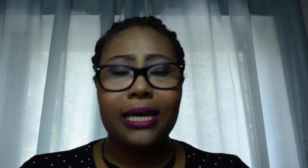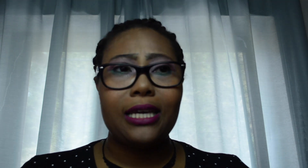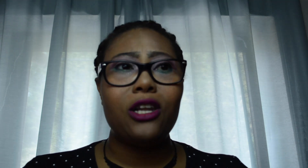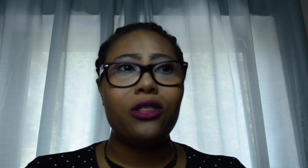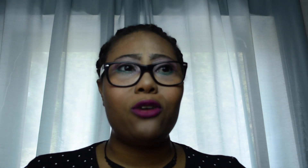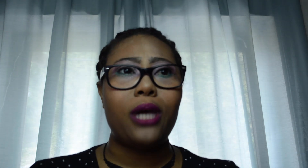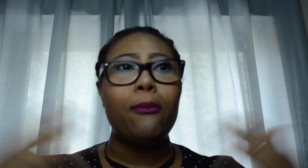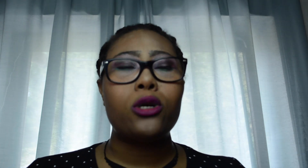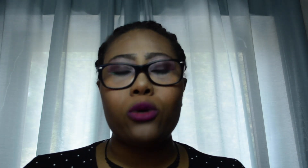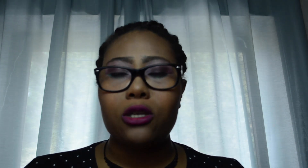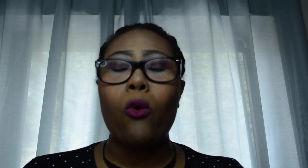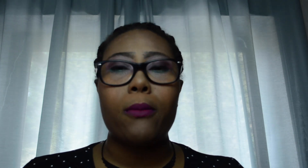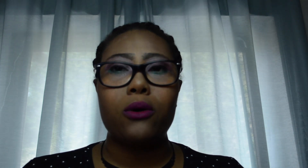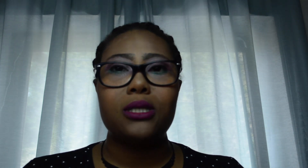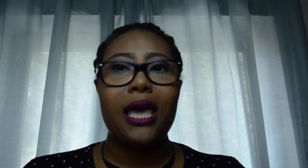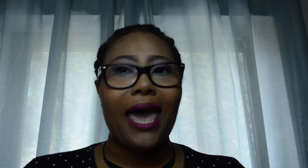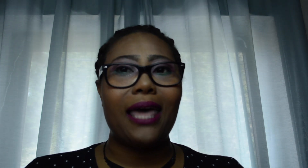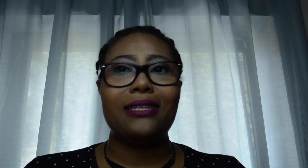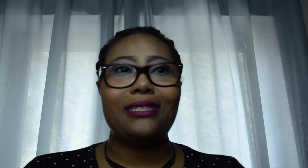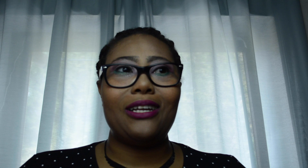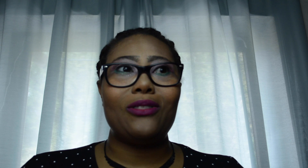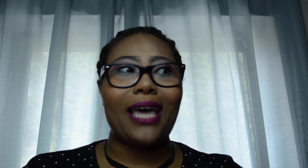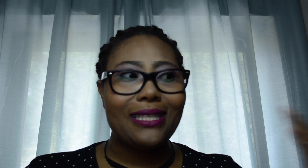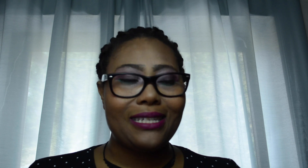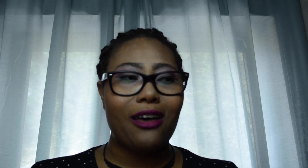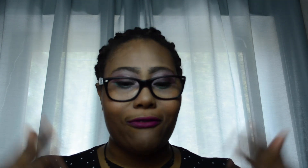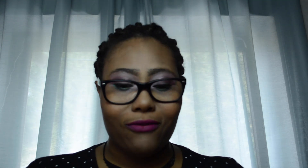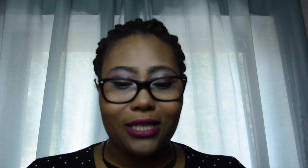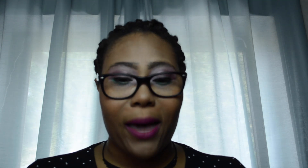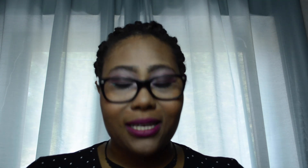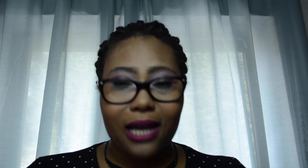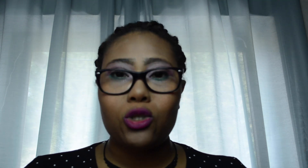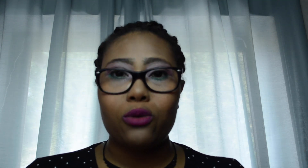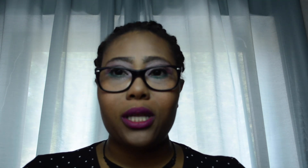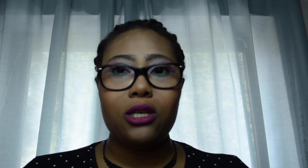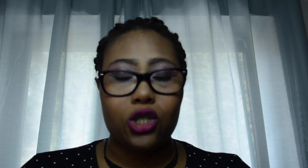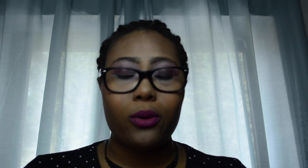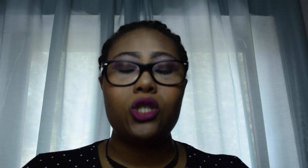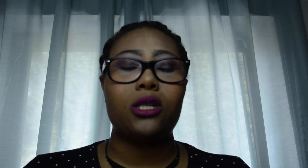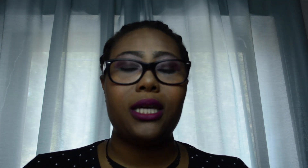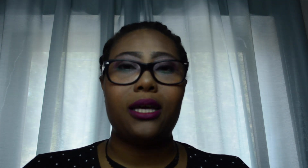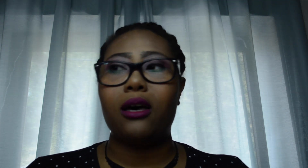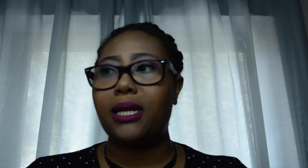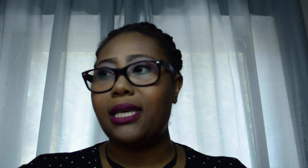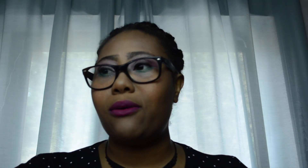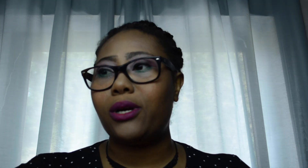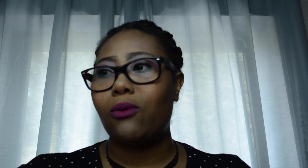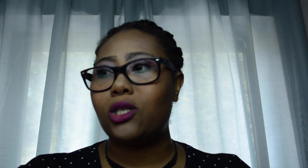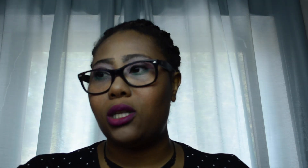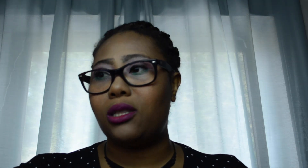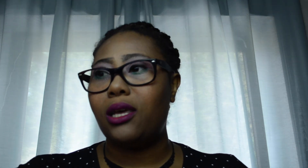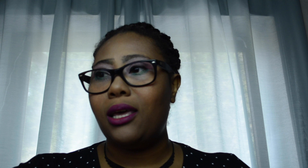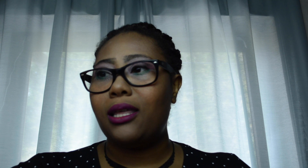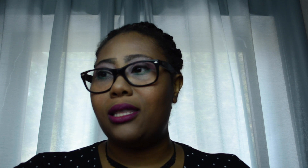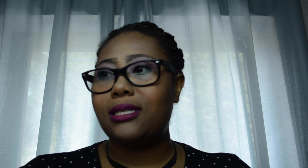stress. You know, they create more stress hormones. And, you know, that stuff is passed down generationally. In a second, we're going to